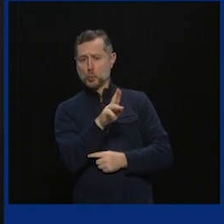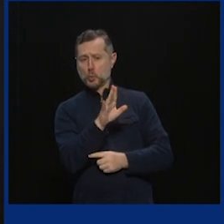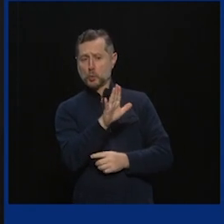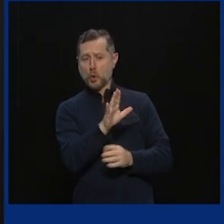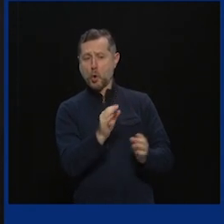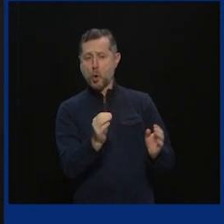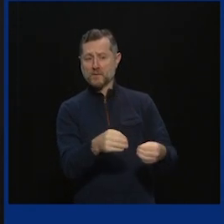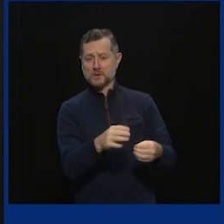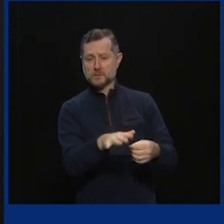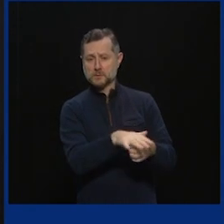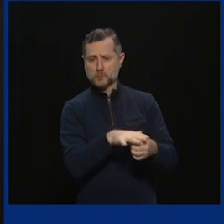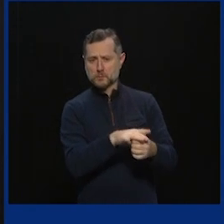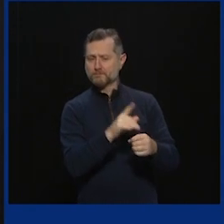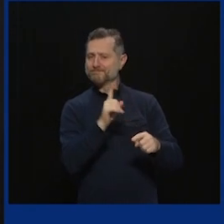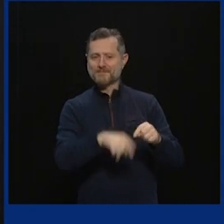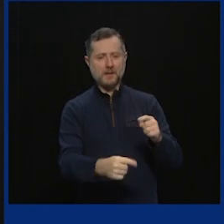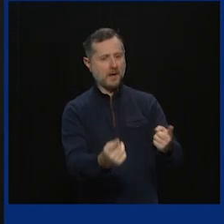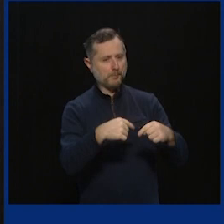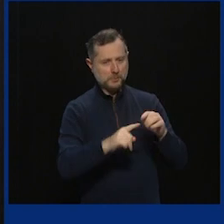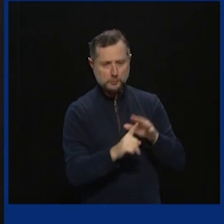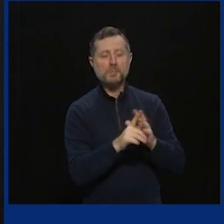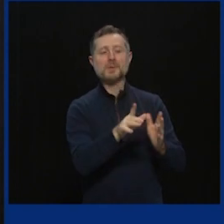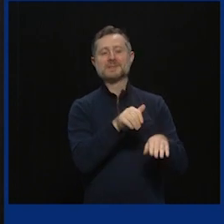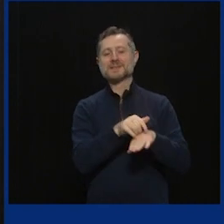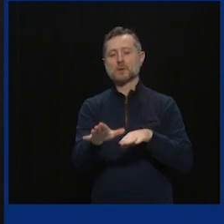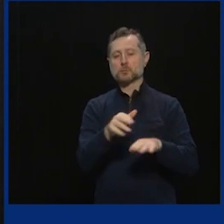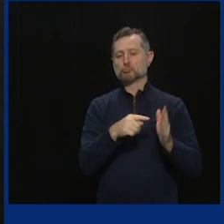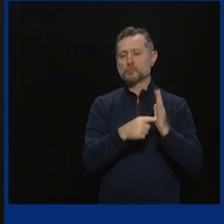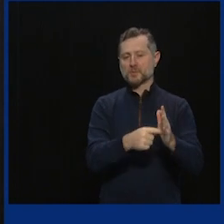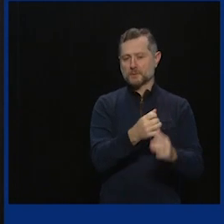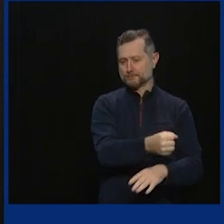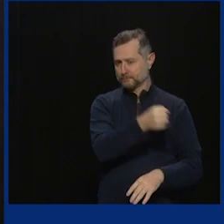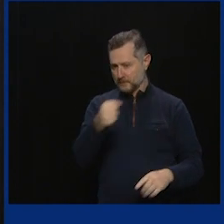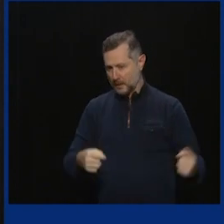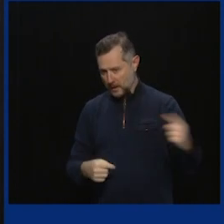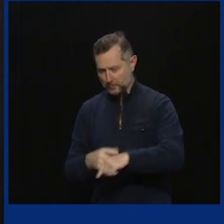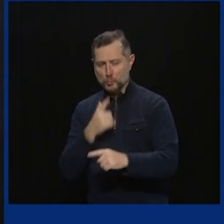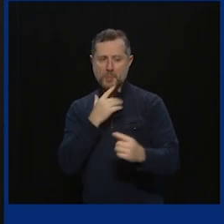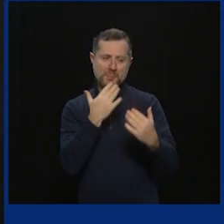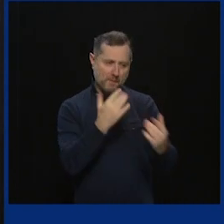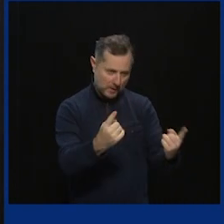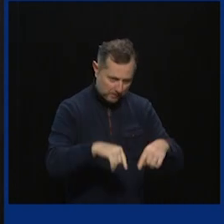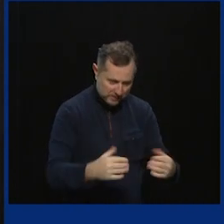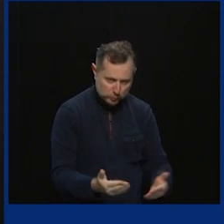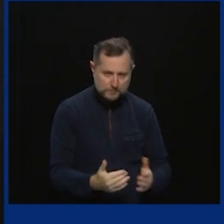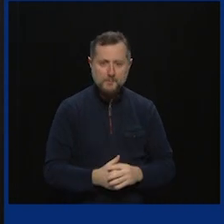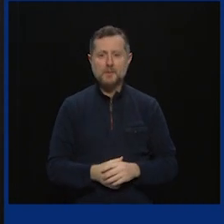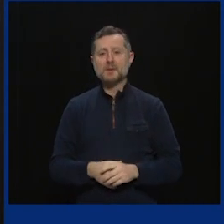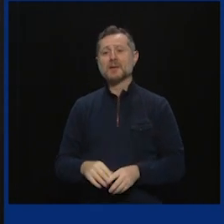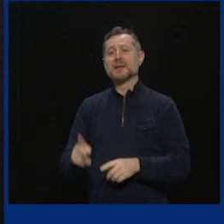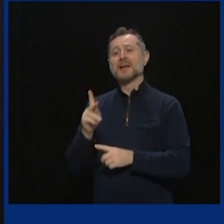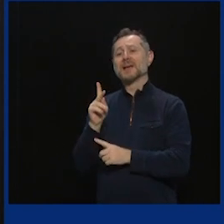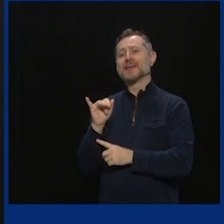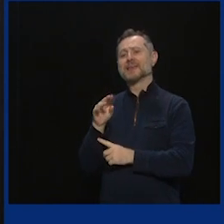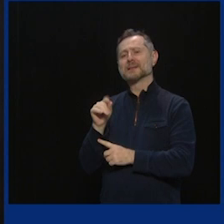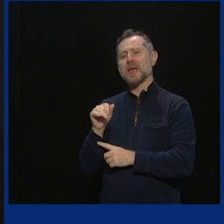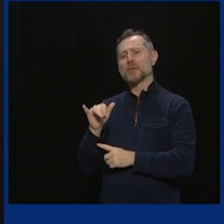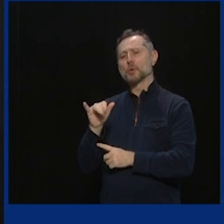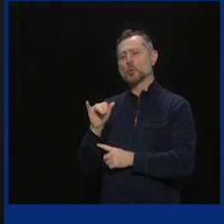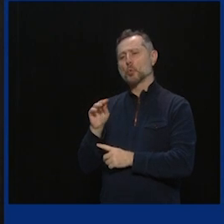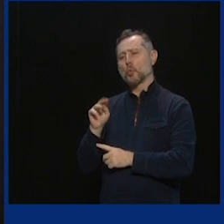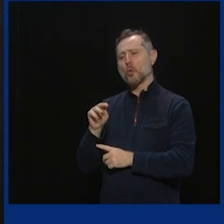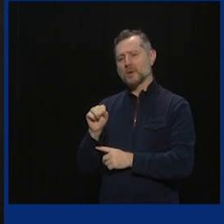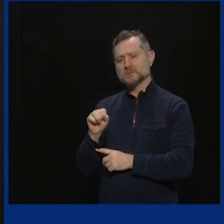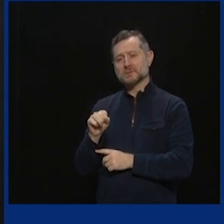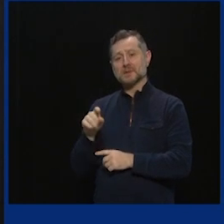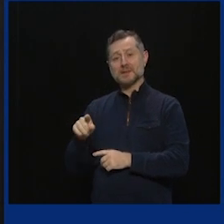but thank you, Amy, very much for being here. And I want to thank, of course, Kinda Yunes, who's an REDC council member, and Thomas Gretsch,